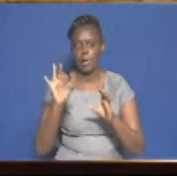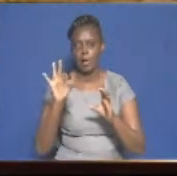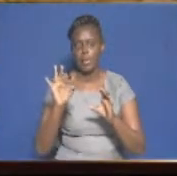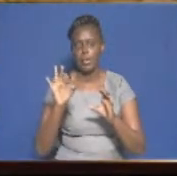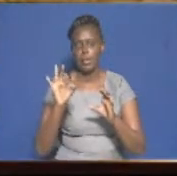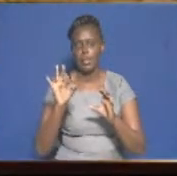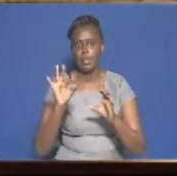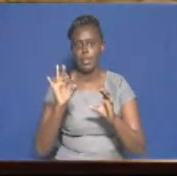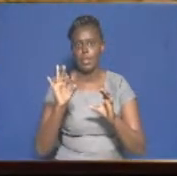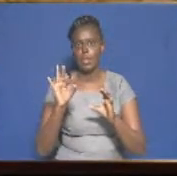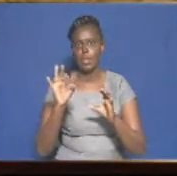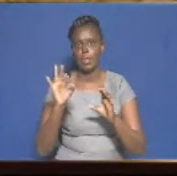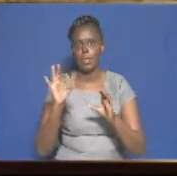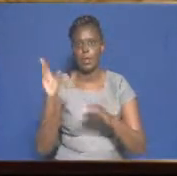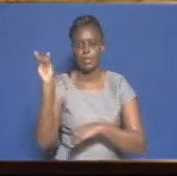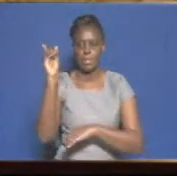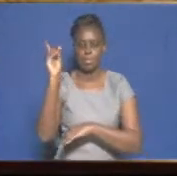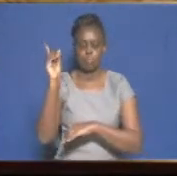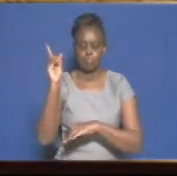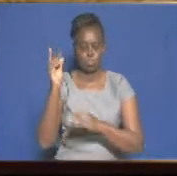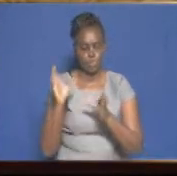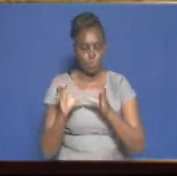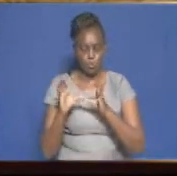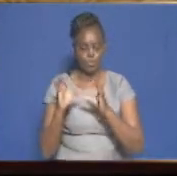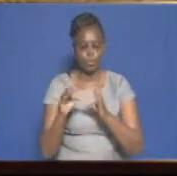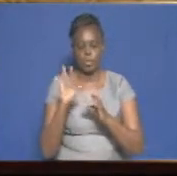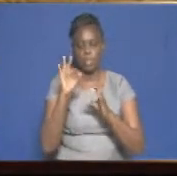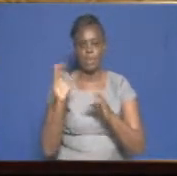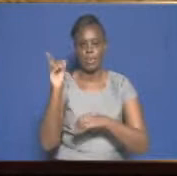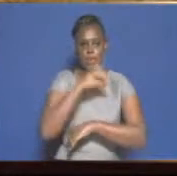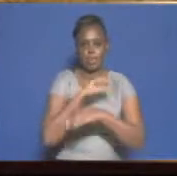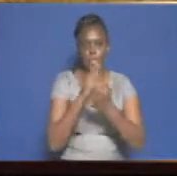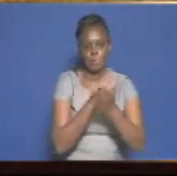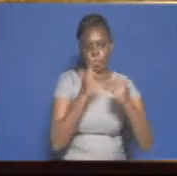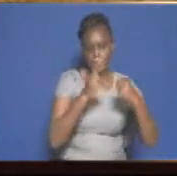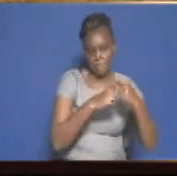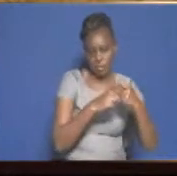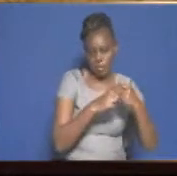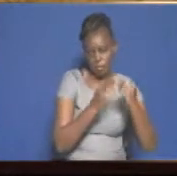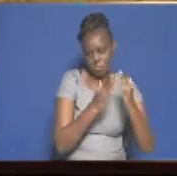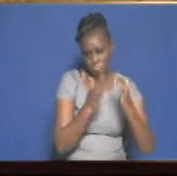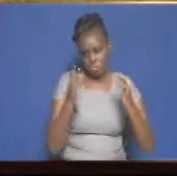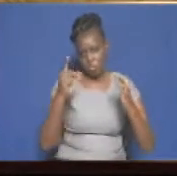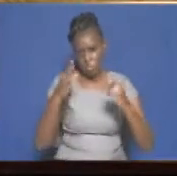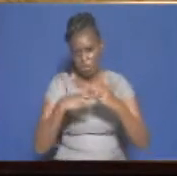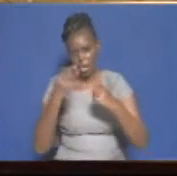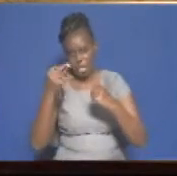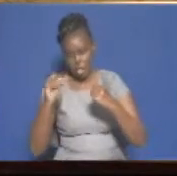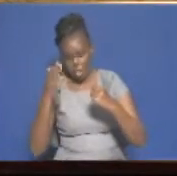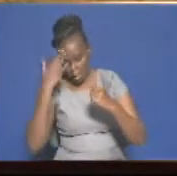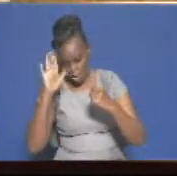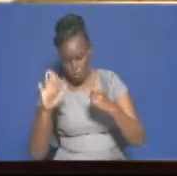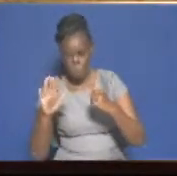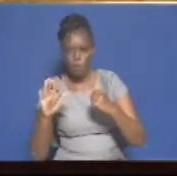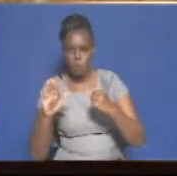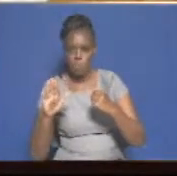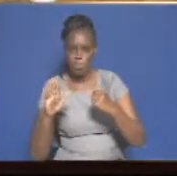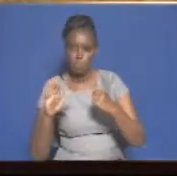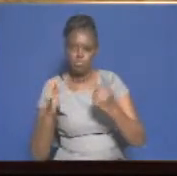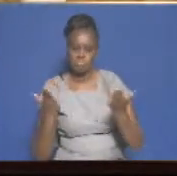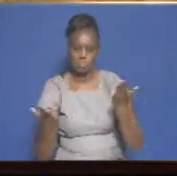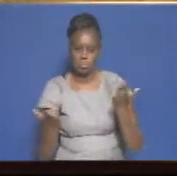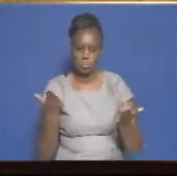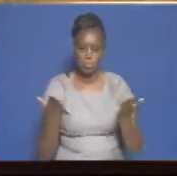allotted day to the period between 7 and 9:30, which I don't know whether it is, unless